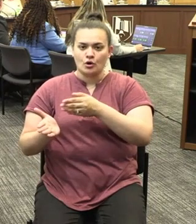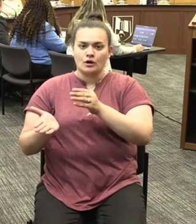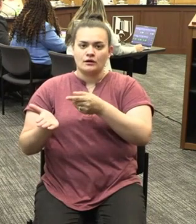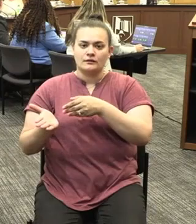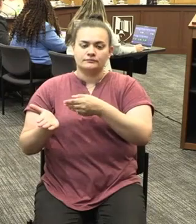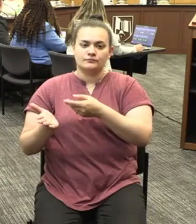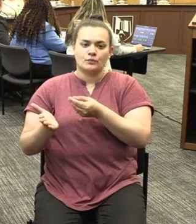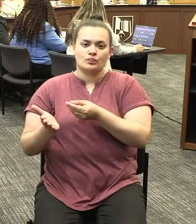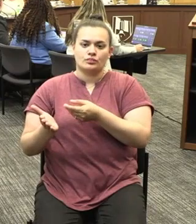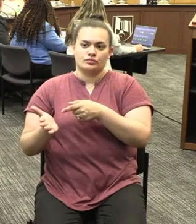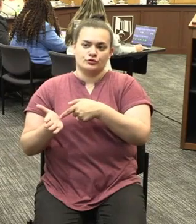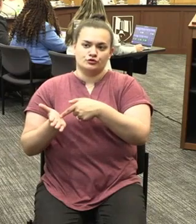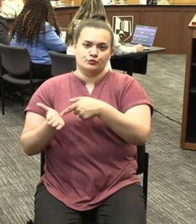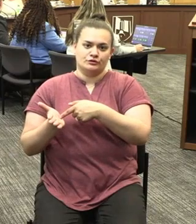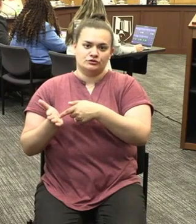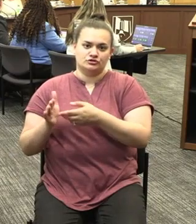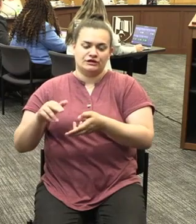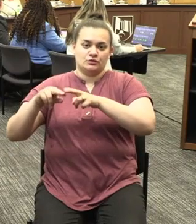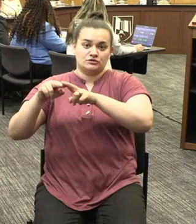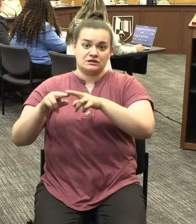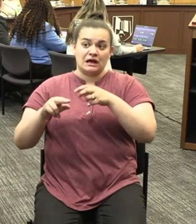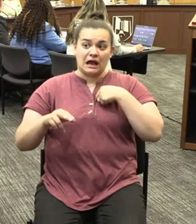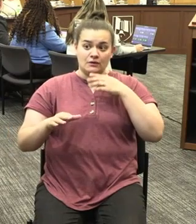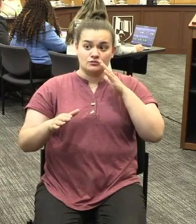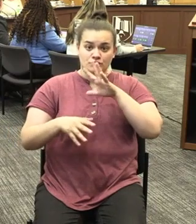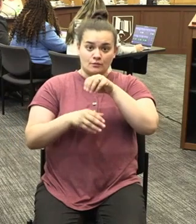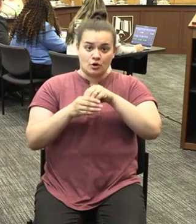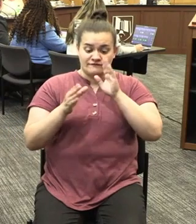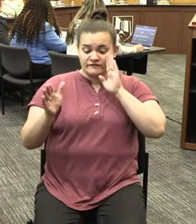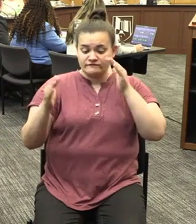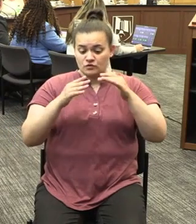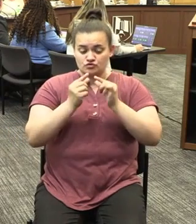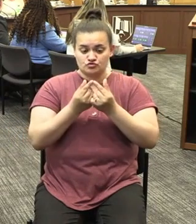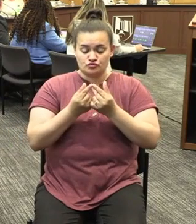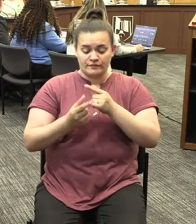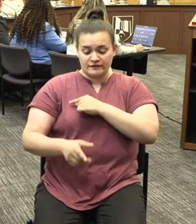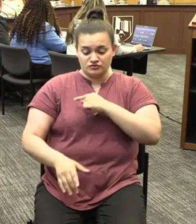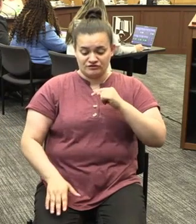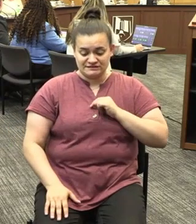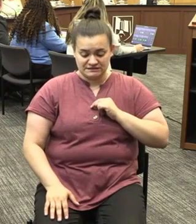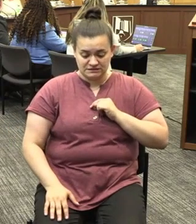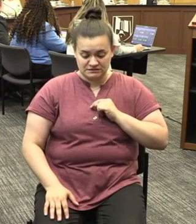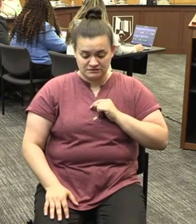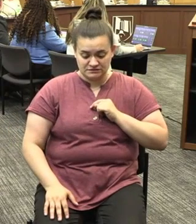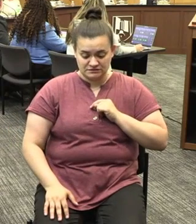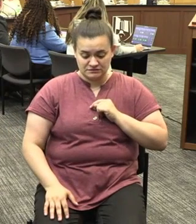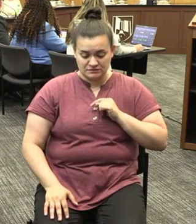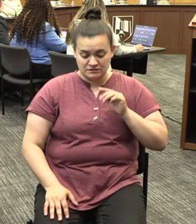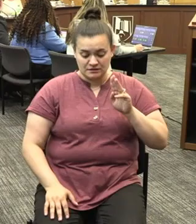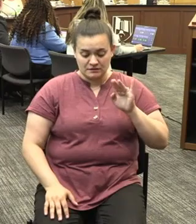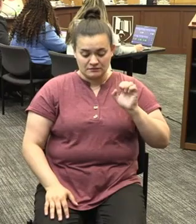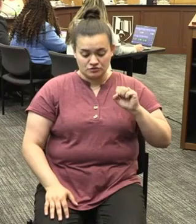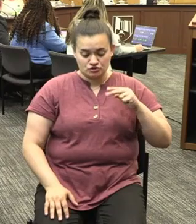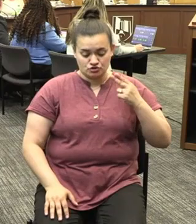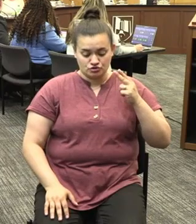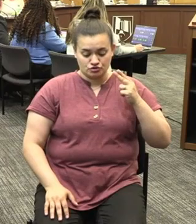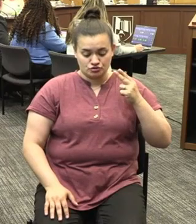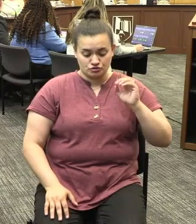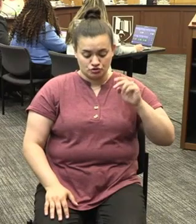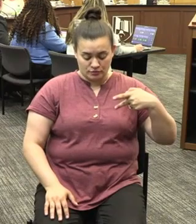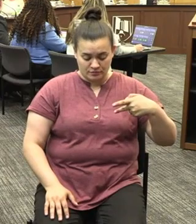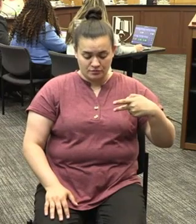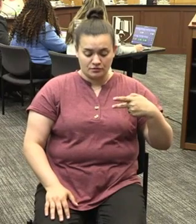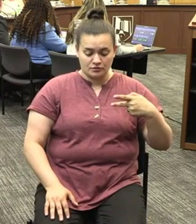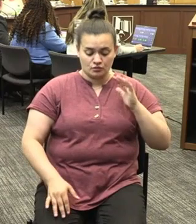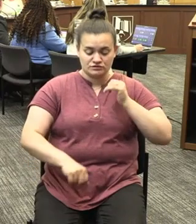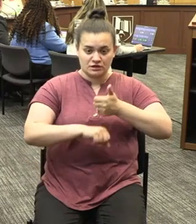increase. I was part of the focus group that Trustee Britt Bishop was